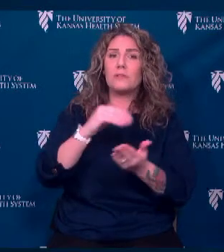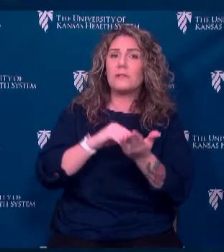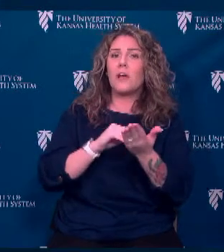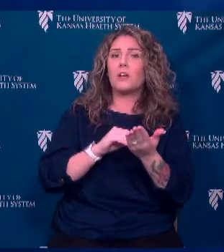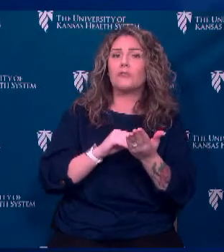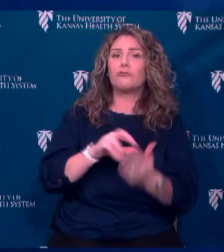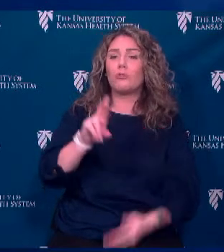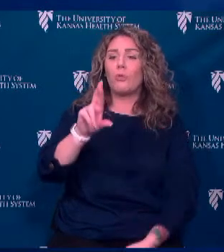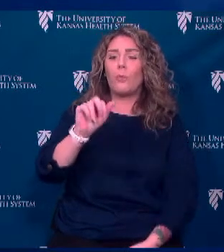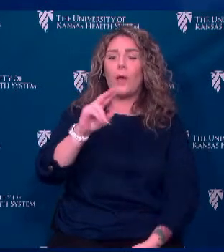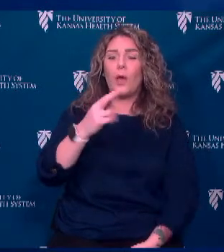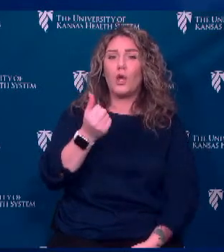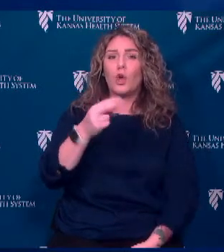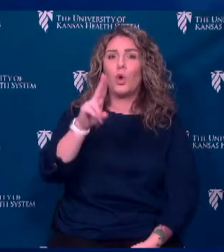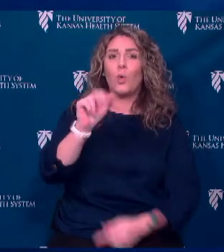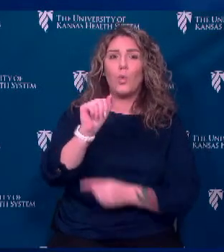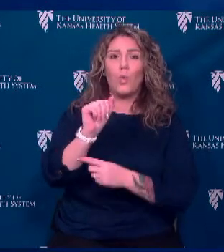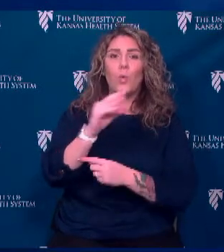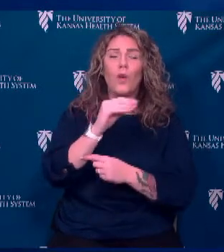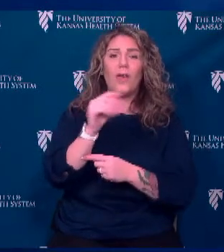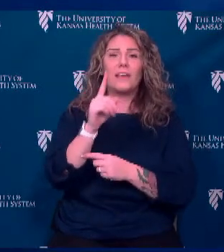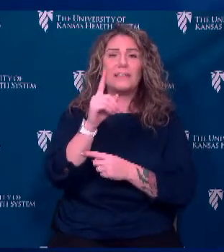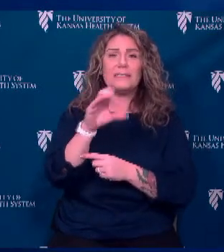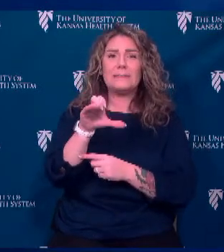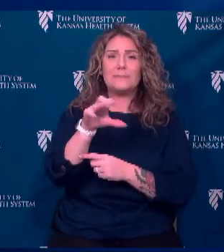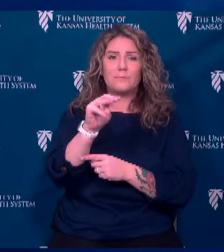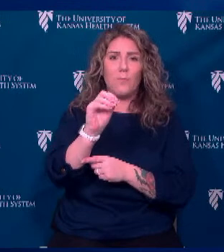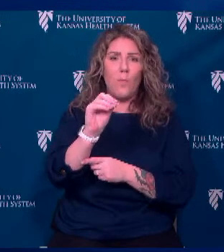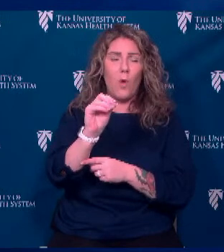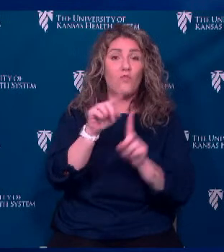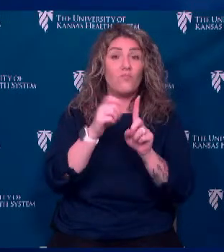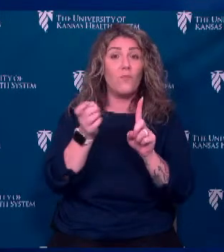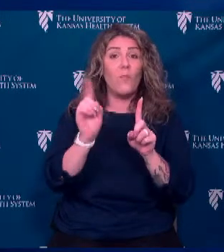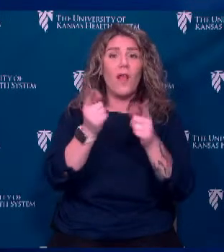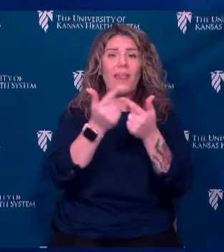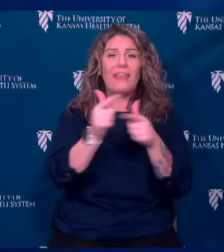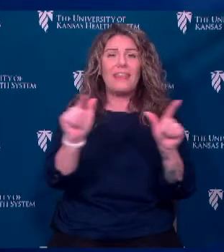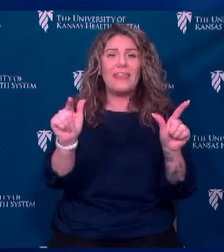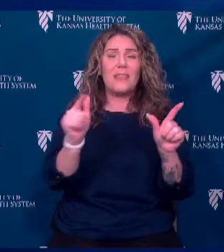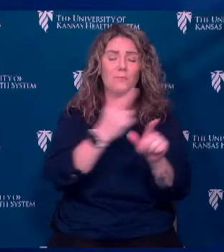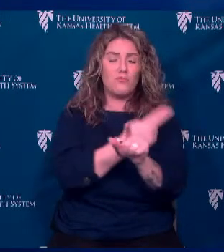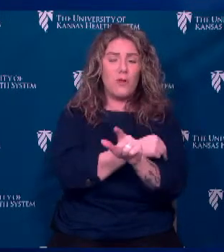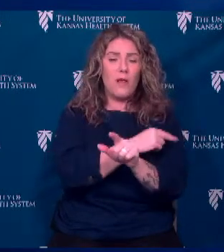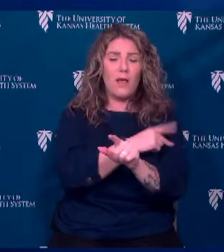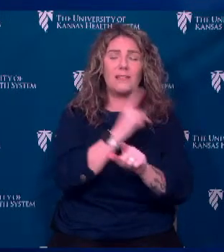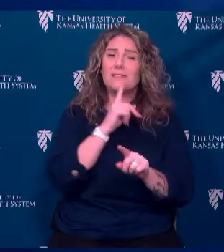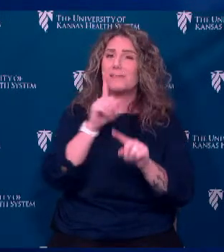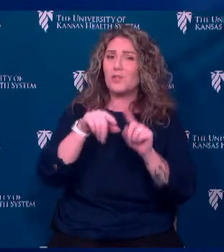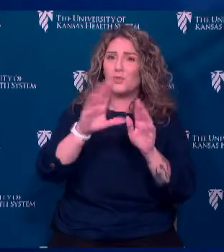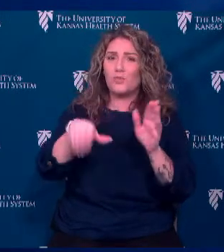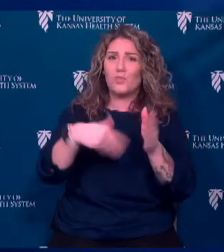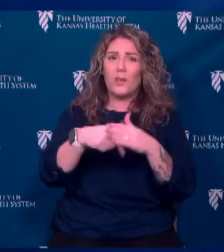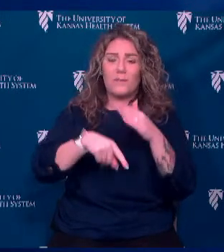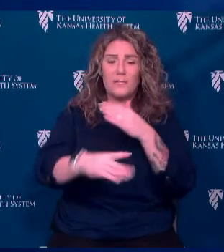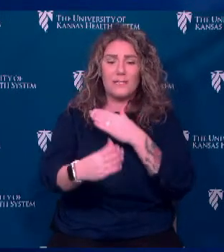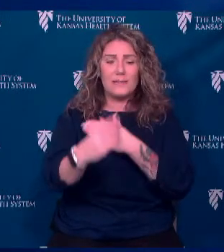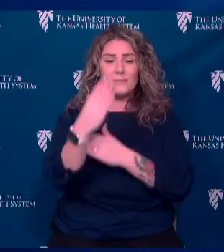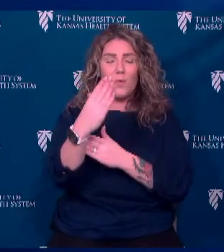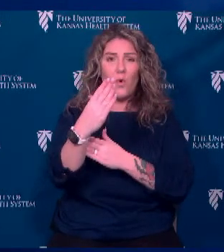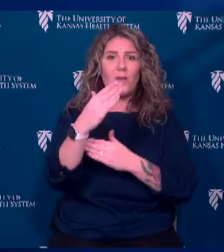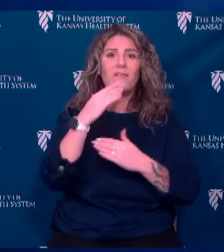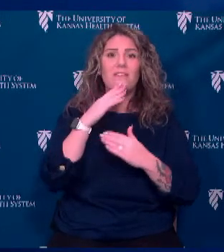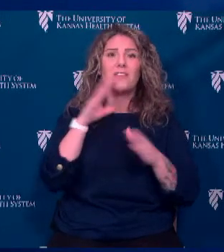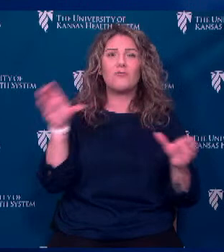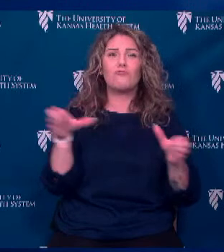who's a chief medical officer and a stalwart on this program, is from Liberty Hospital, an infectious disease doc. He couldn't be here this morning. They're having a joint